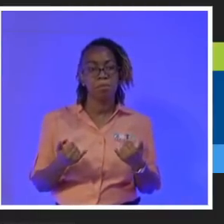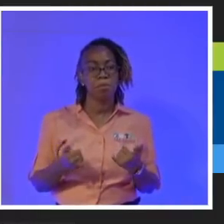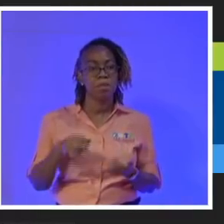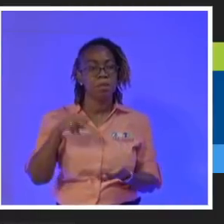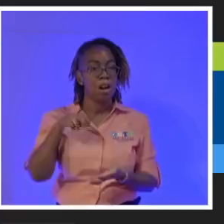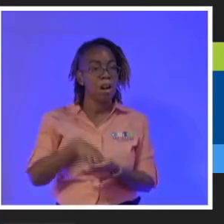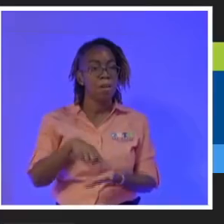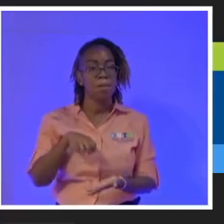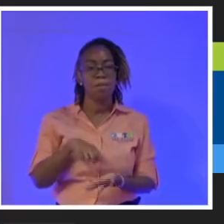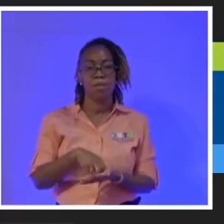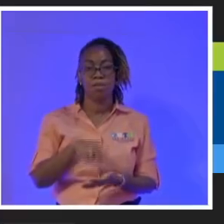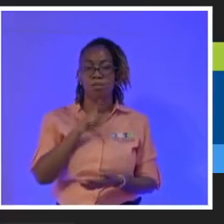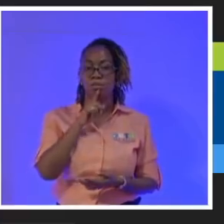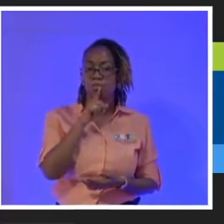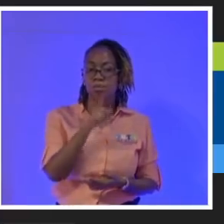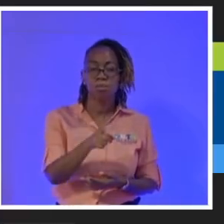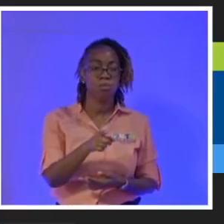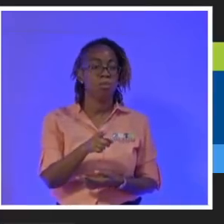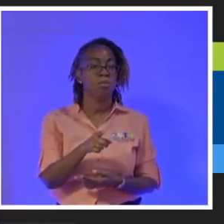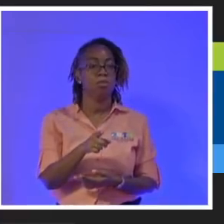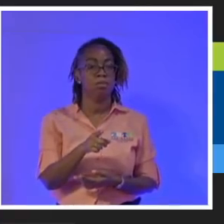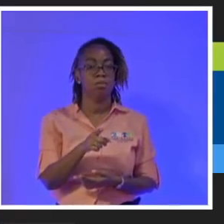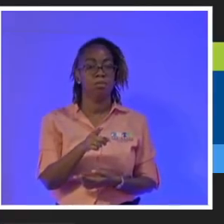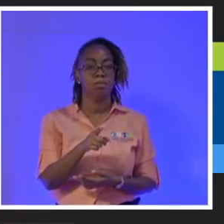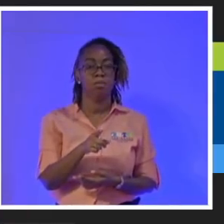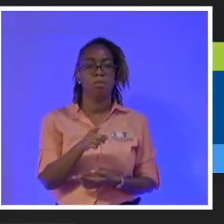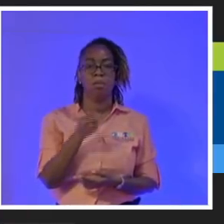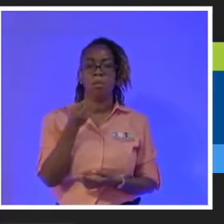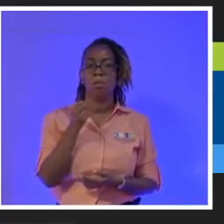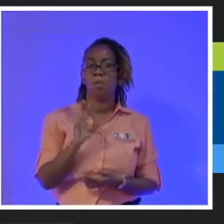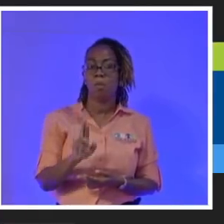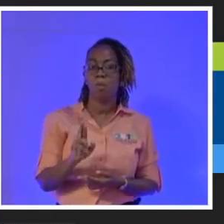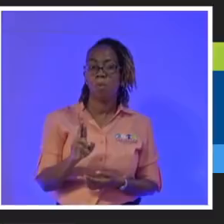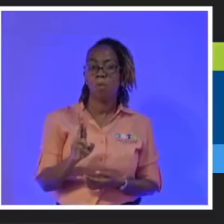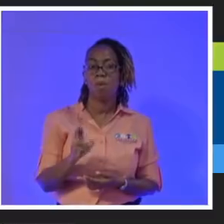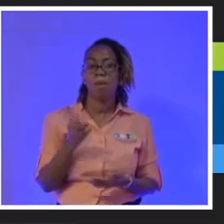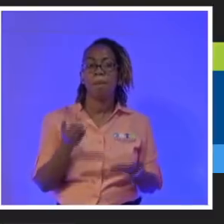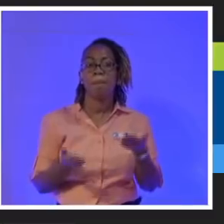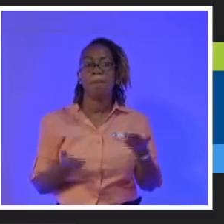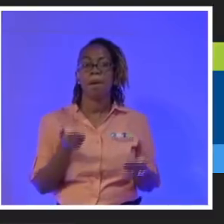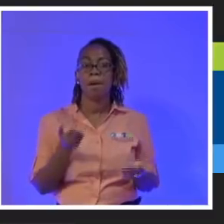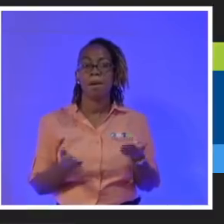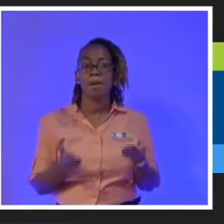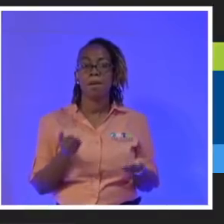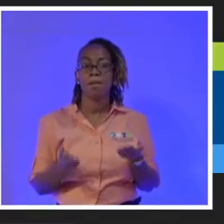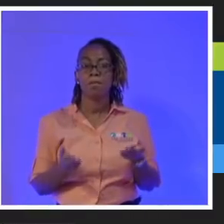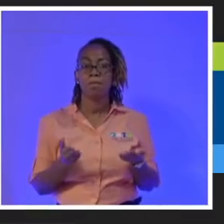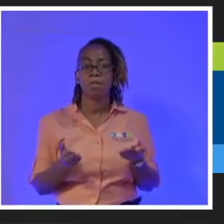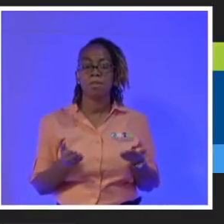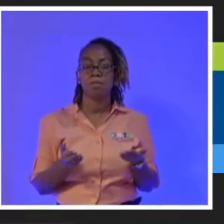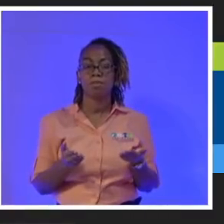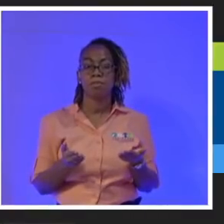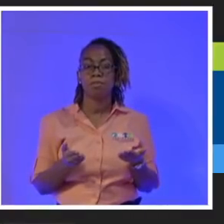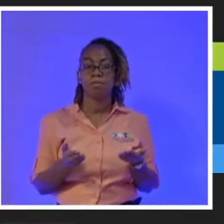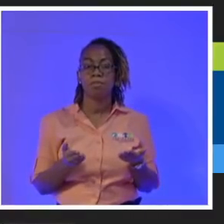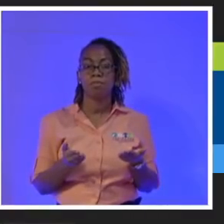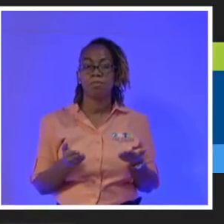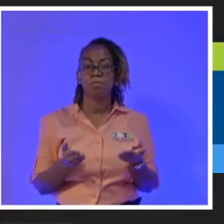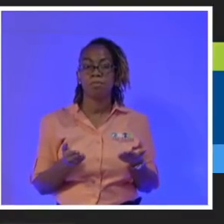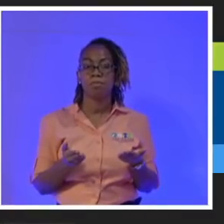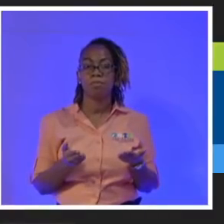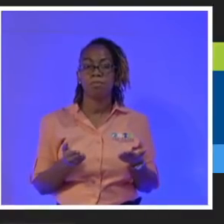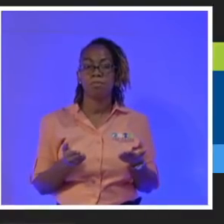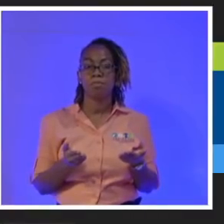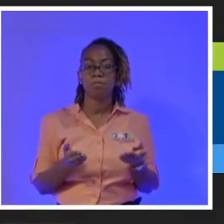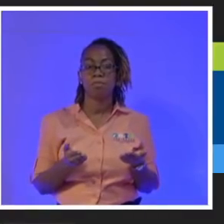And is this perhaps some kind of subtle way of pushing